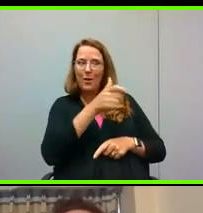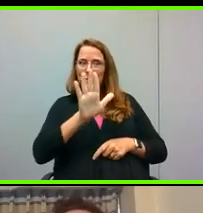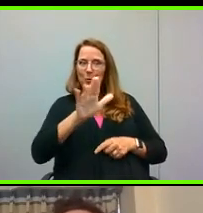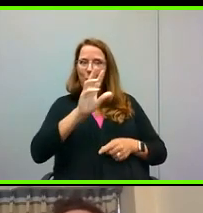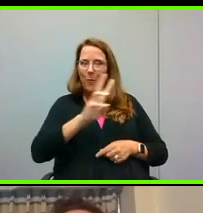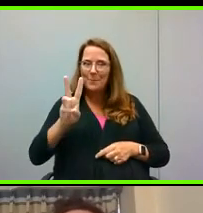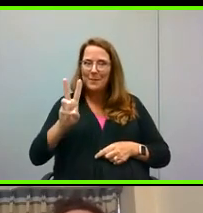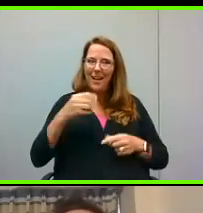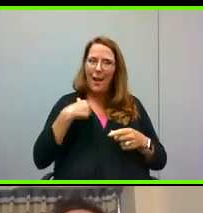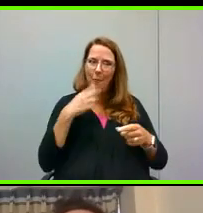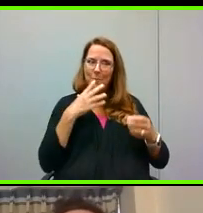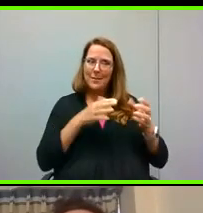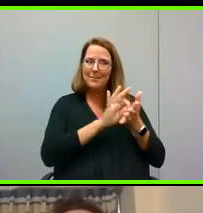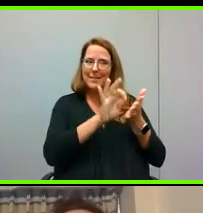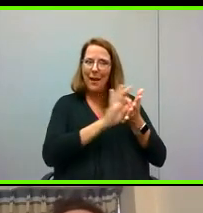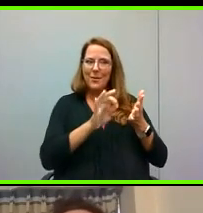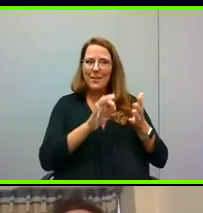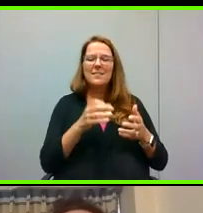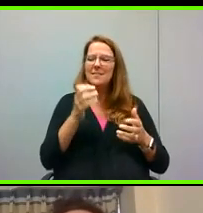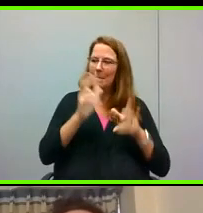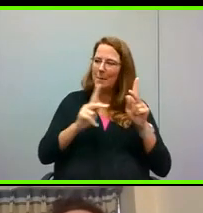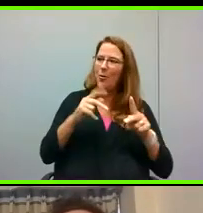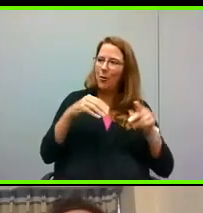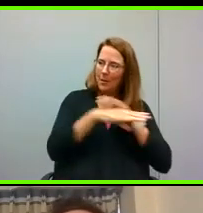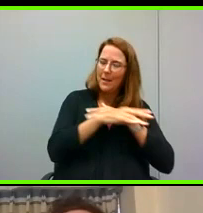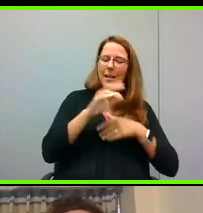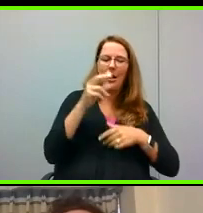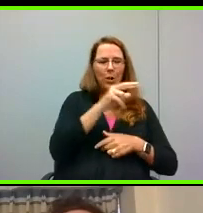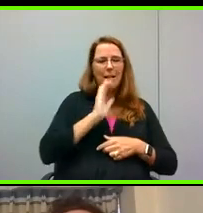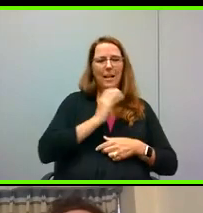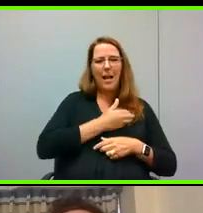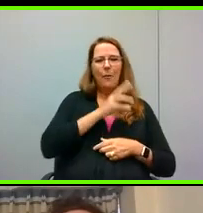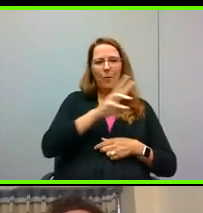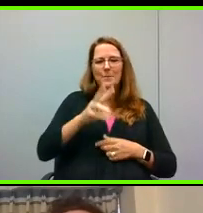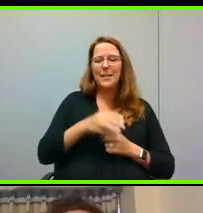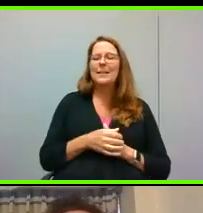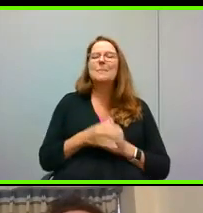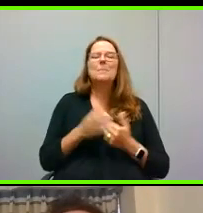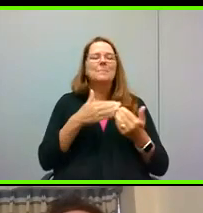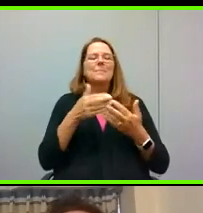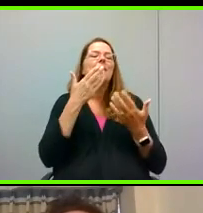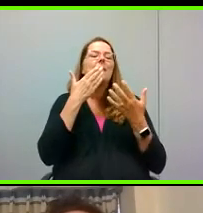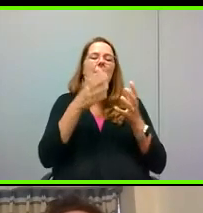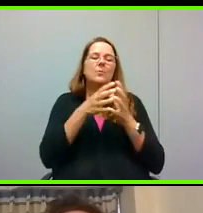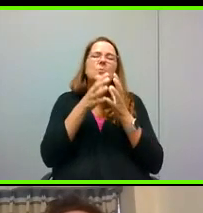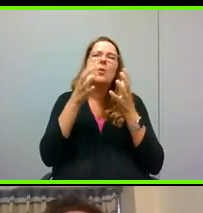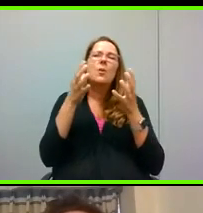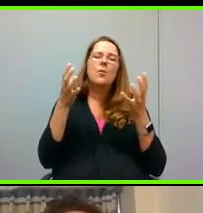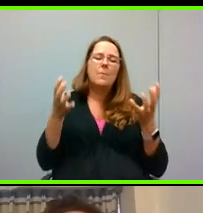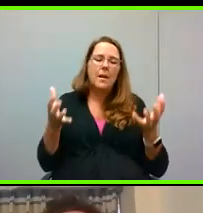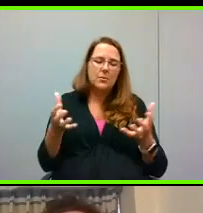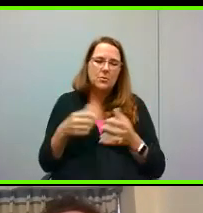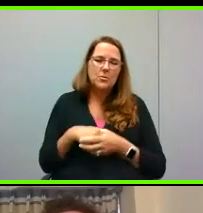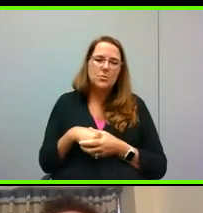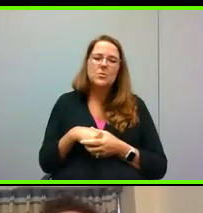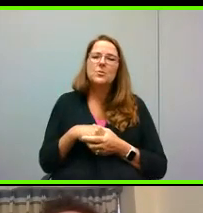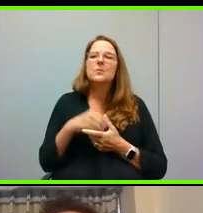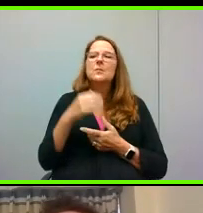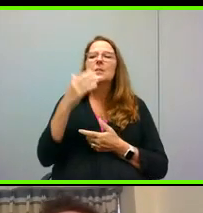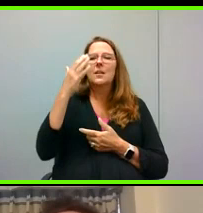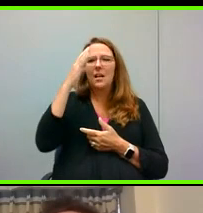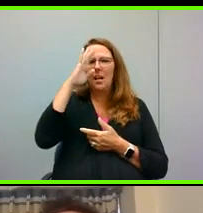Oh, people are coming in and actually looking at our website. But thank you all so much. I know this must be a